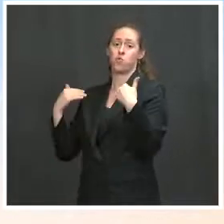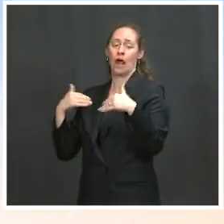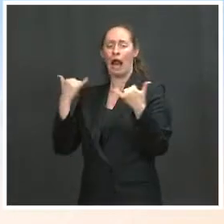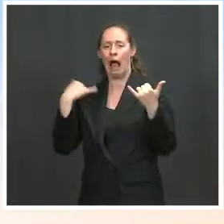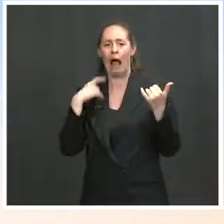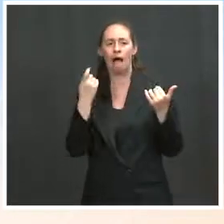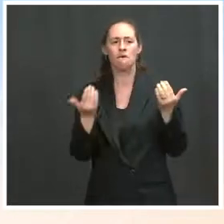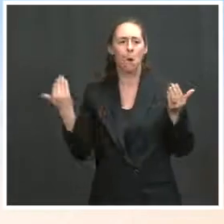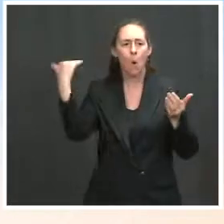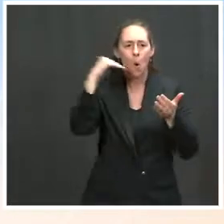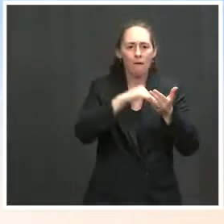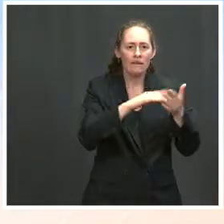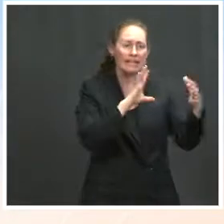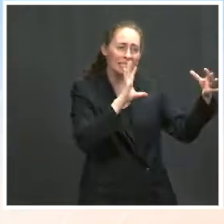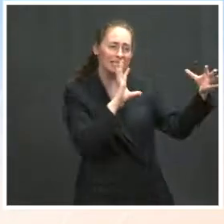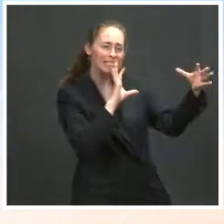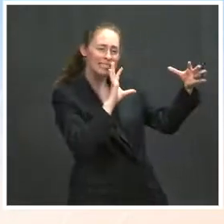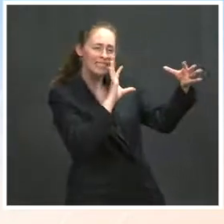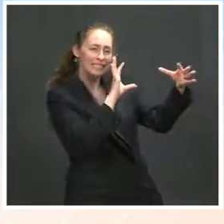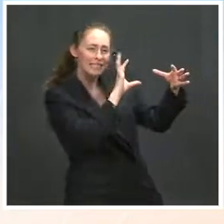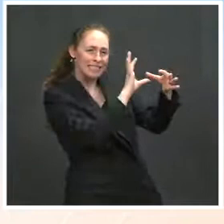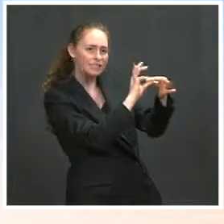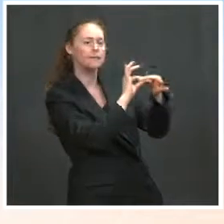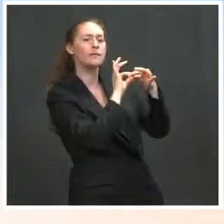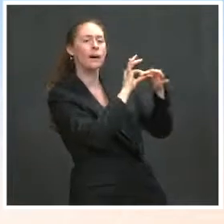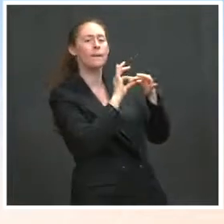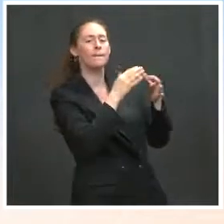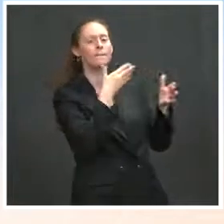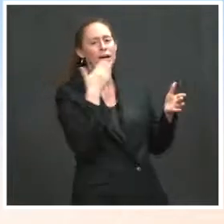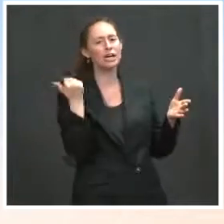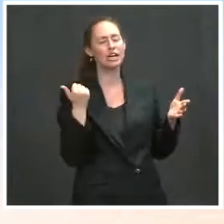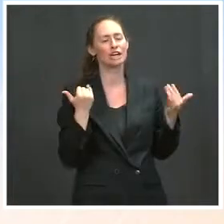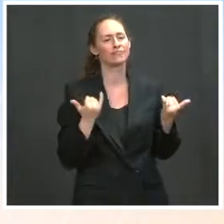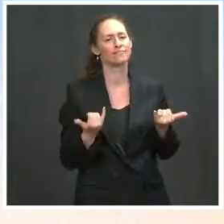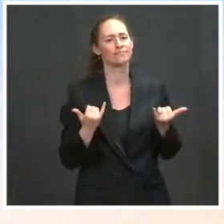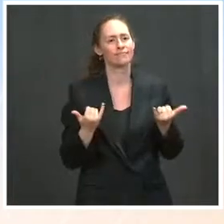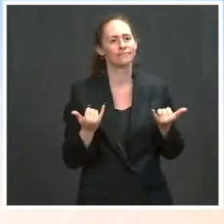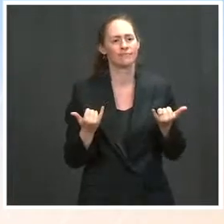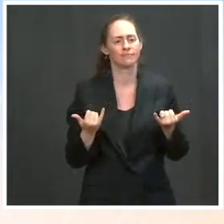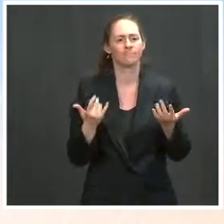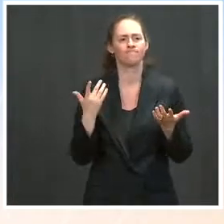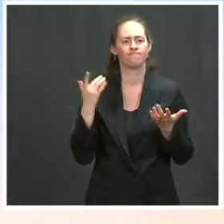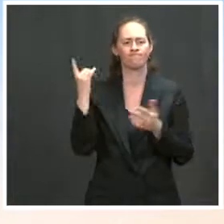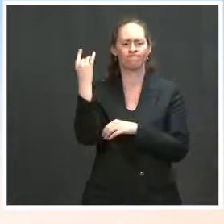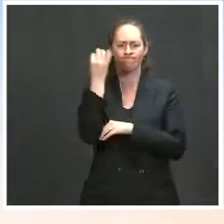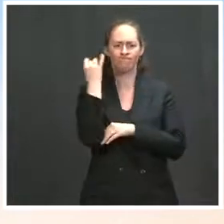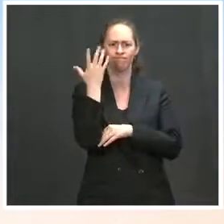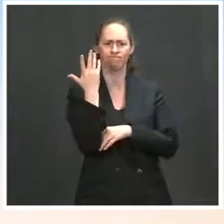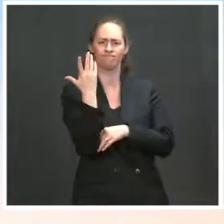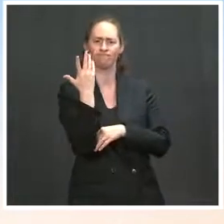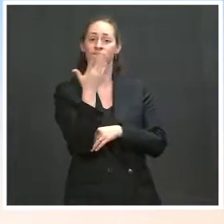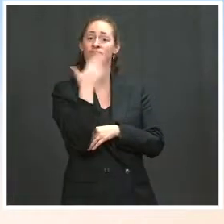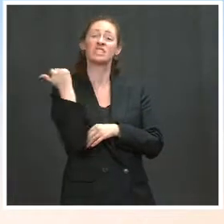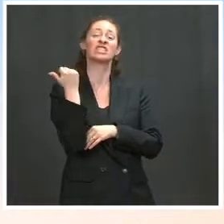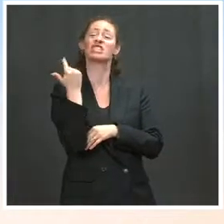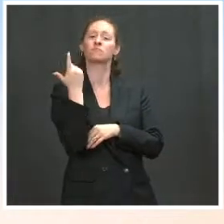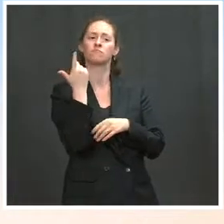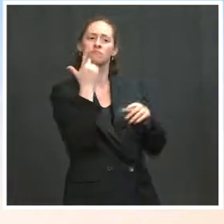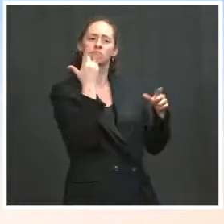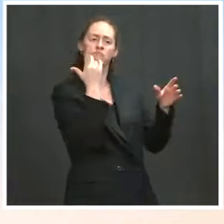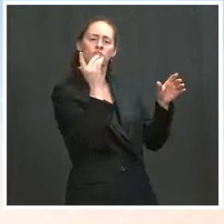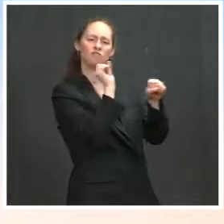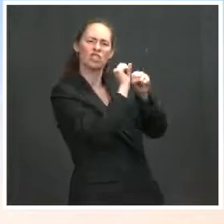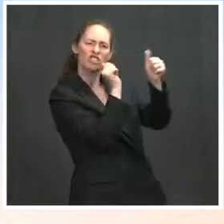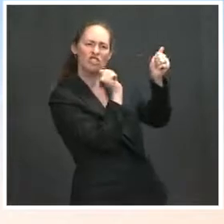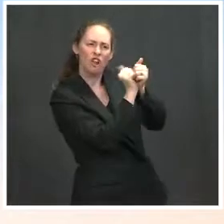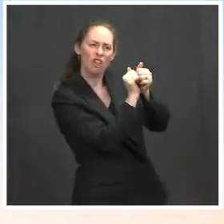And so, like the president said, we're going to figure out ways that we can work together, and that is something that is incredibly important to this president. But what